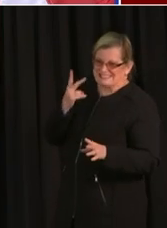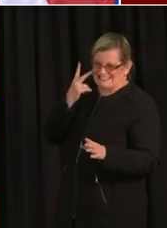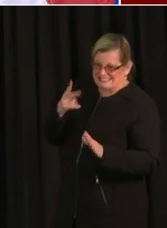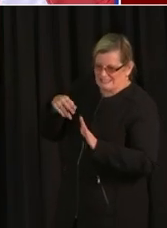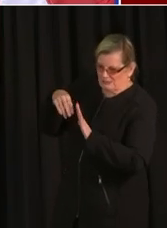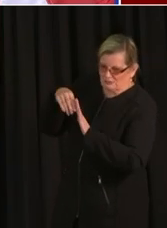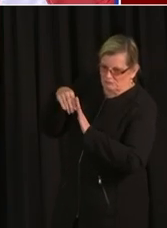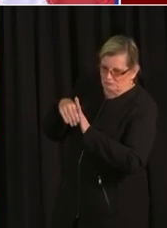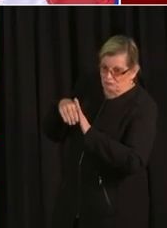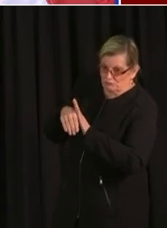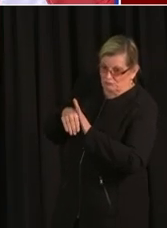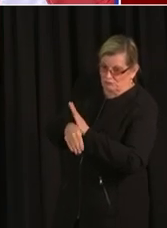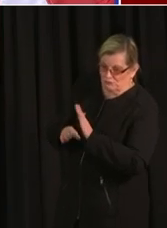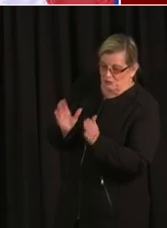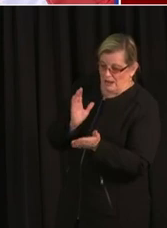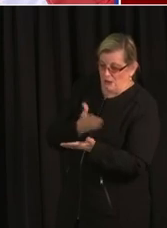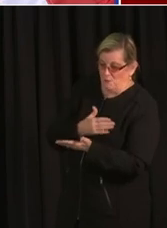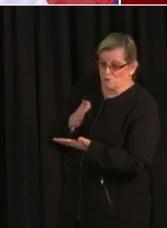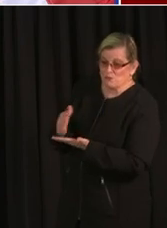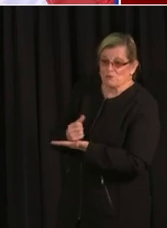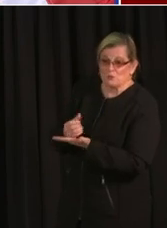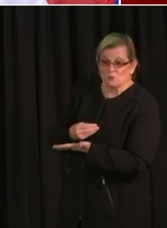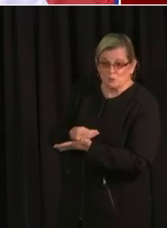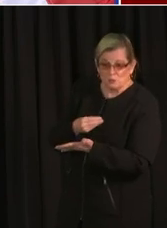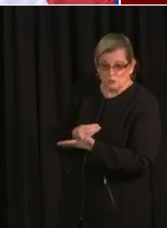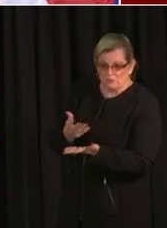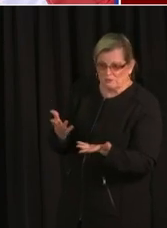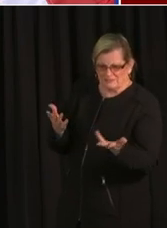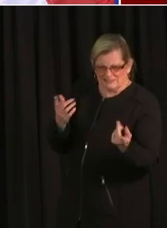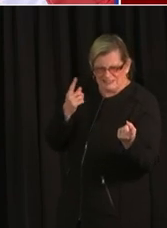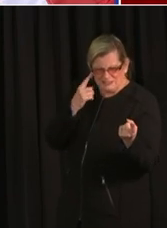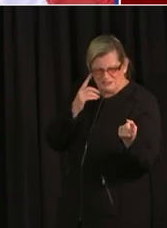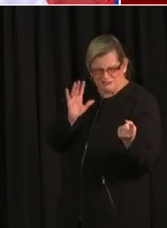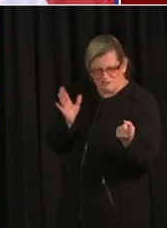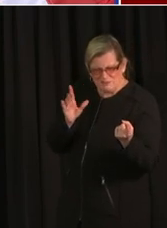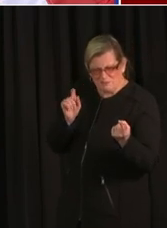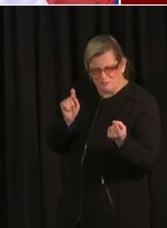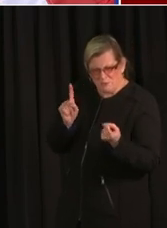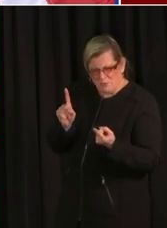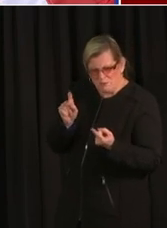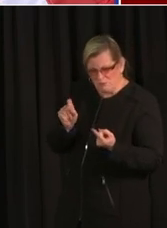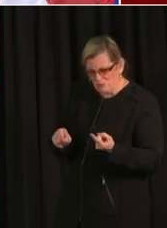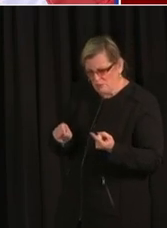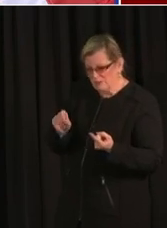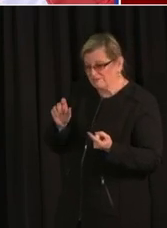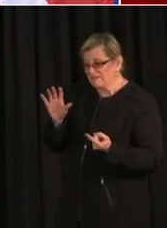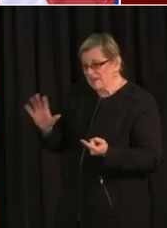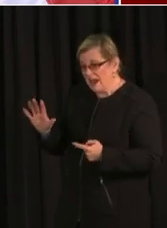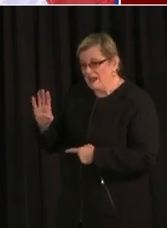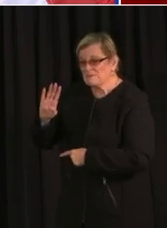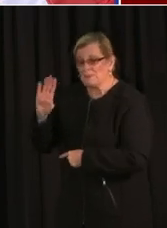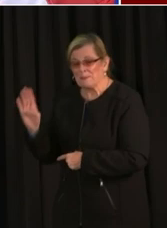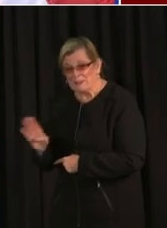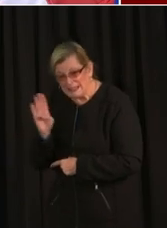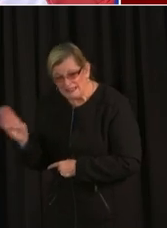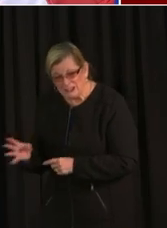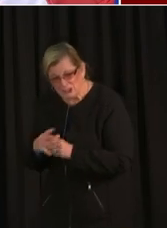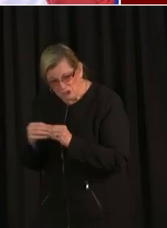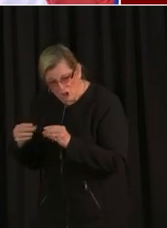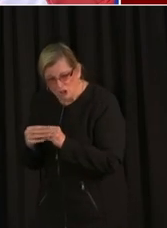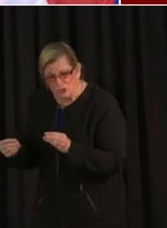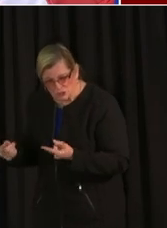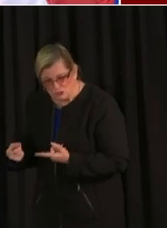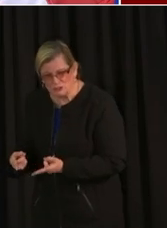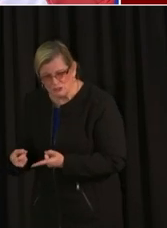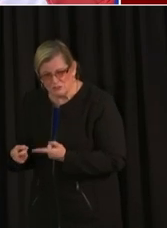in our revenues by, I think the number is $1.5 billion for this fiscal year, and the one that